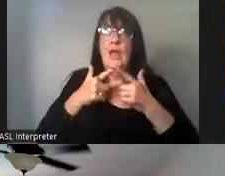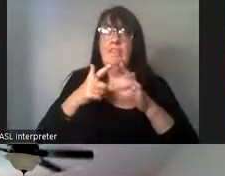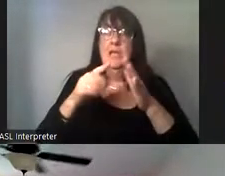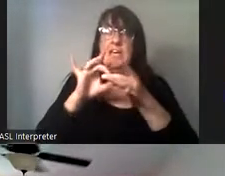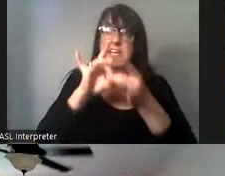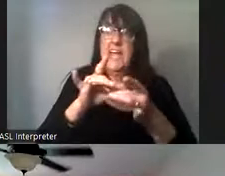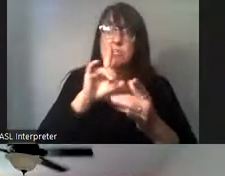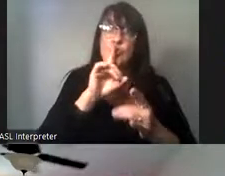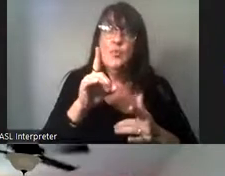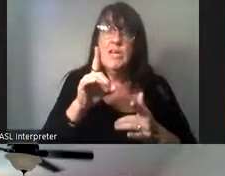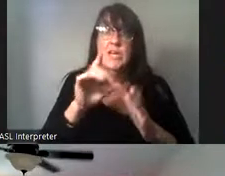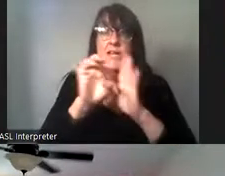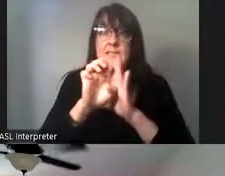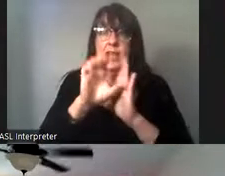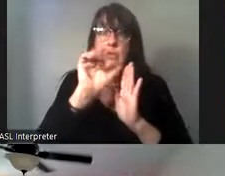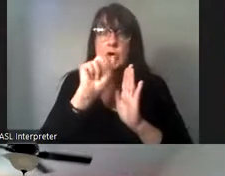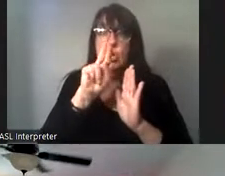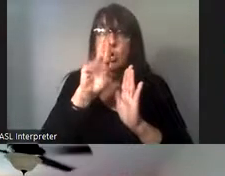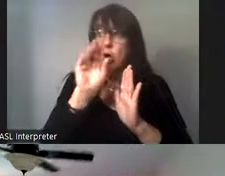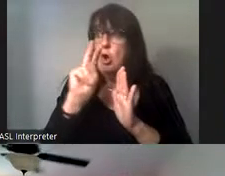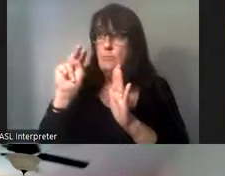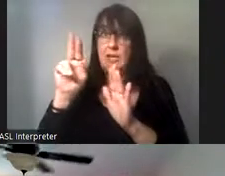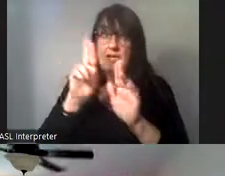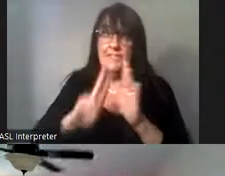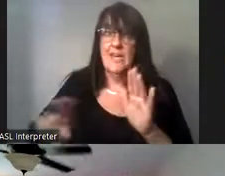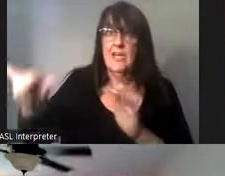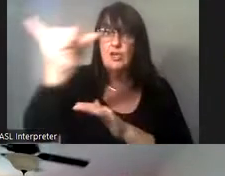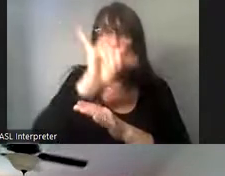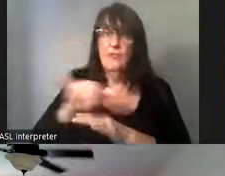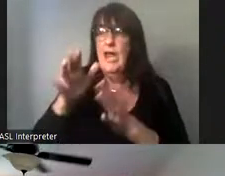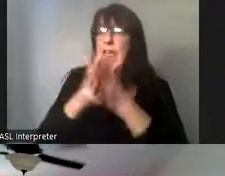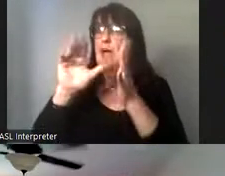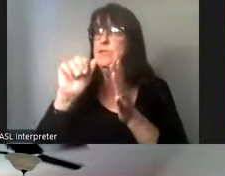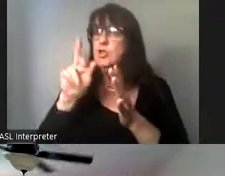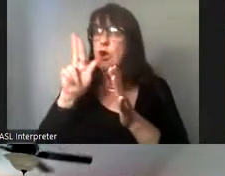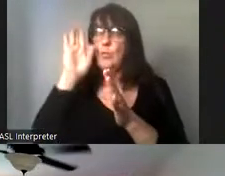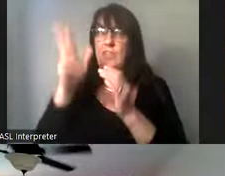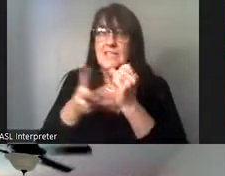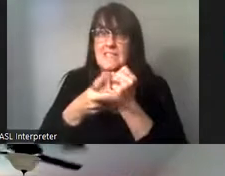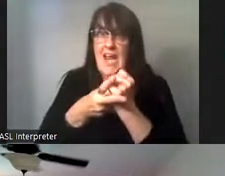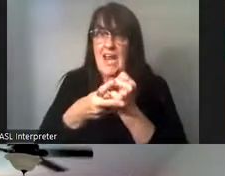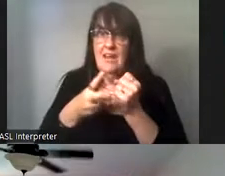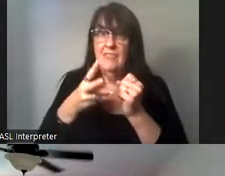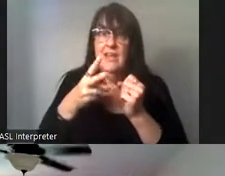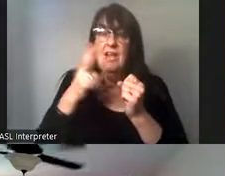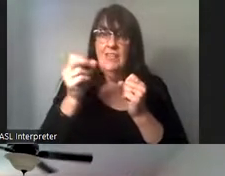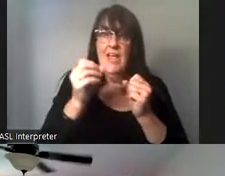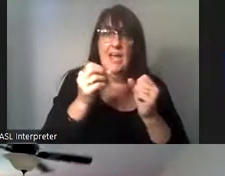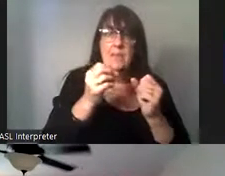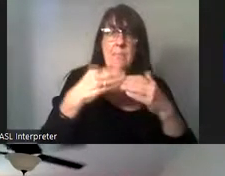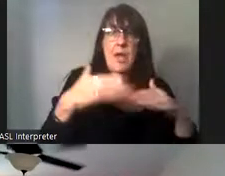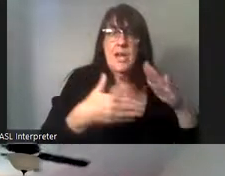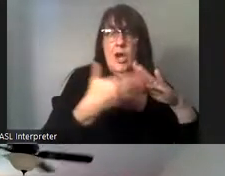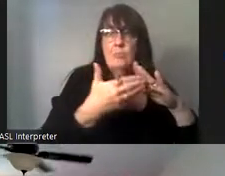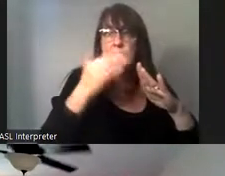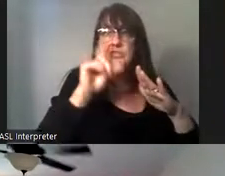the fact that carbon being the universal kind of how much carbon will that save, both embodied carbon and operational carbon, really helps us